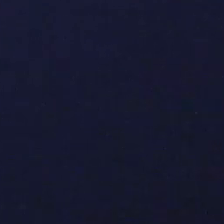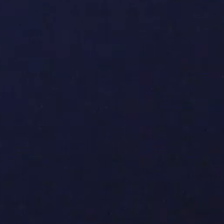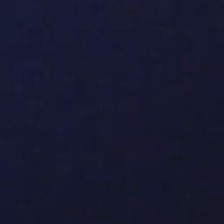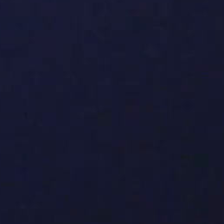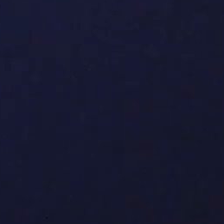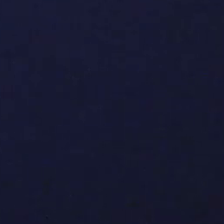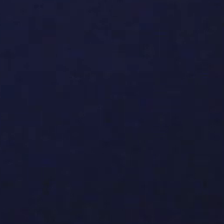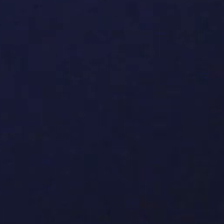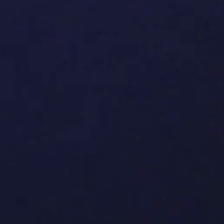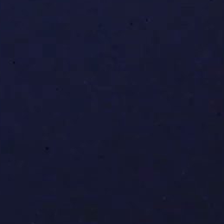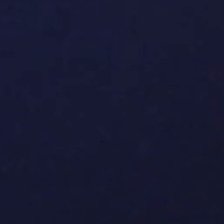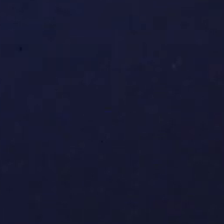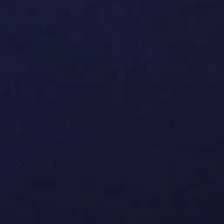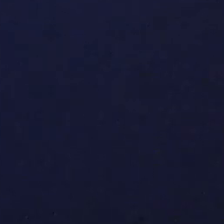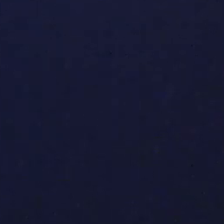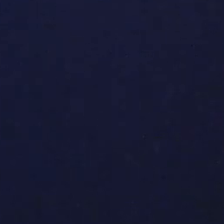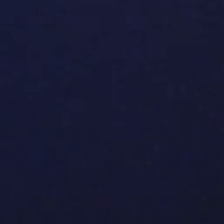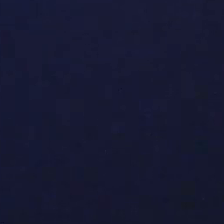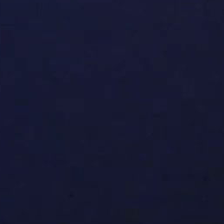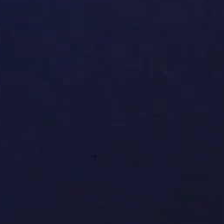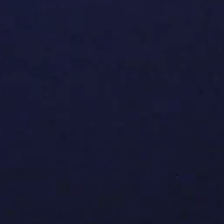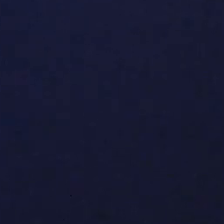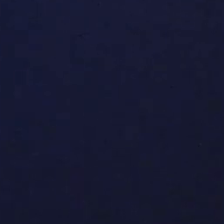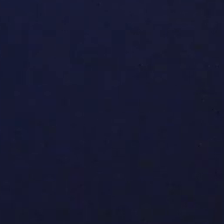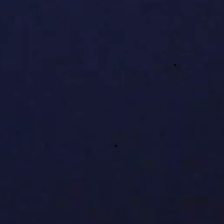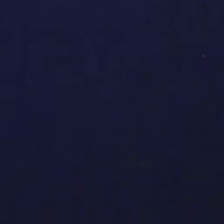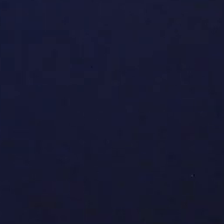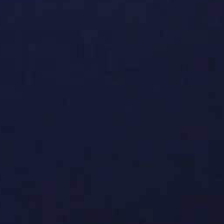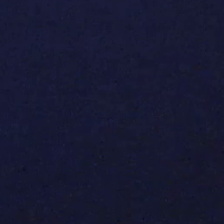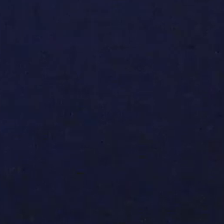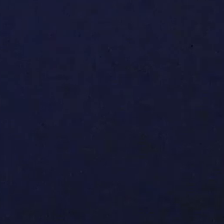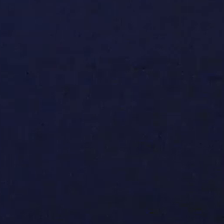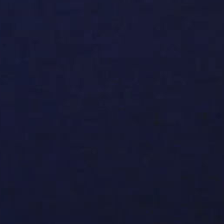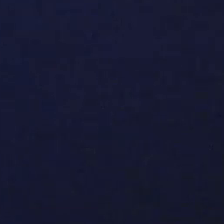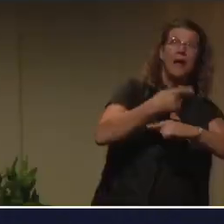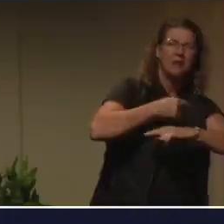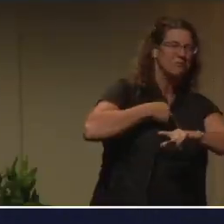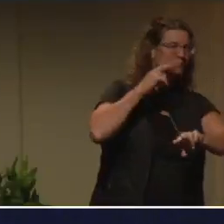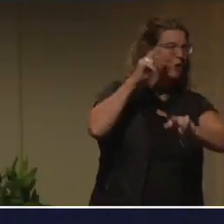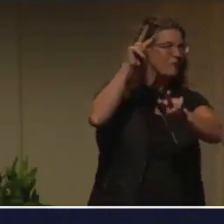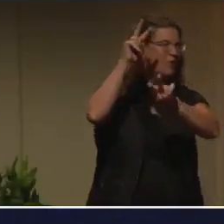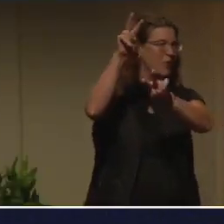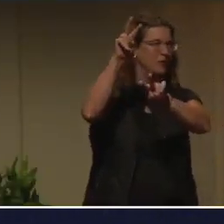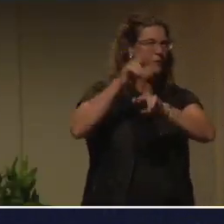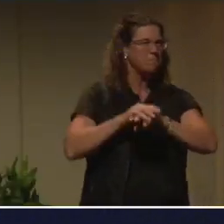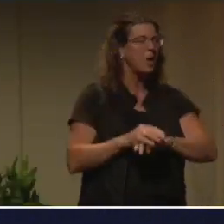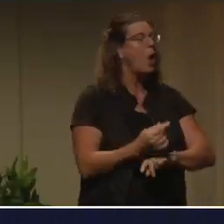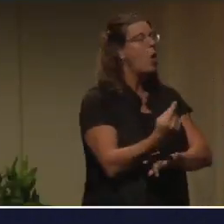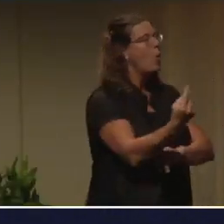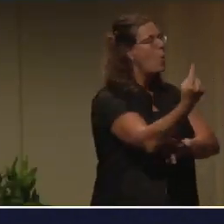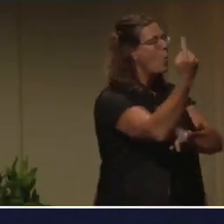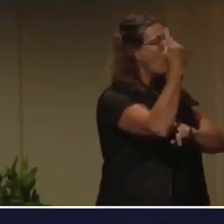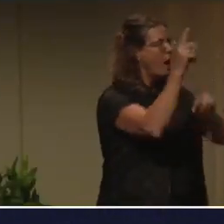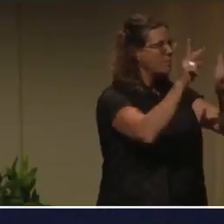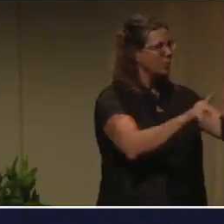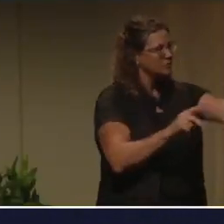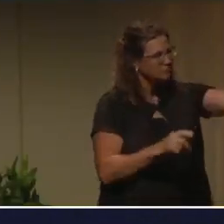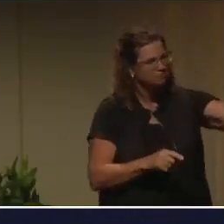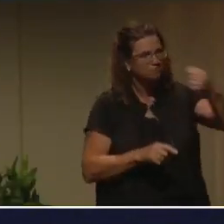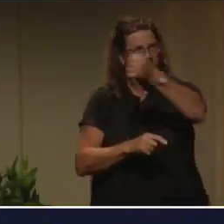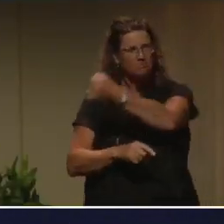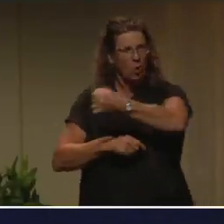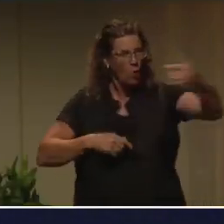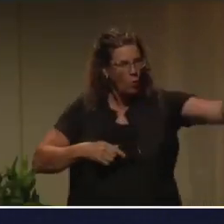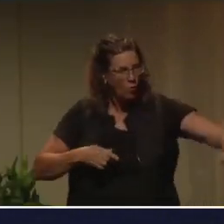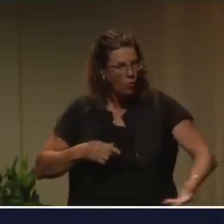look forward to what God is going to do today. Now, we're welcoming one person into membership at Maranatha, and